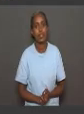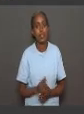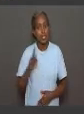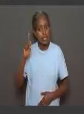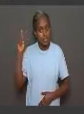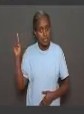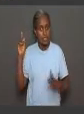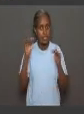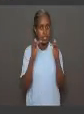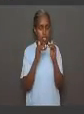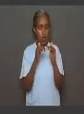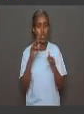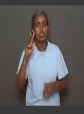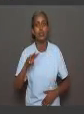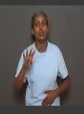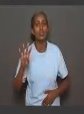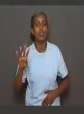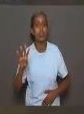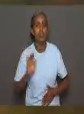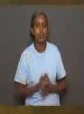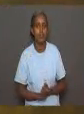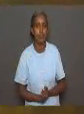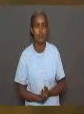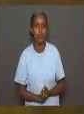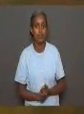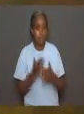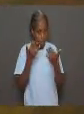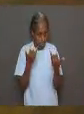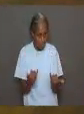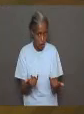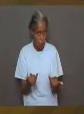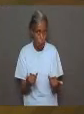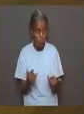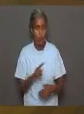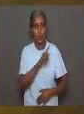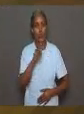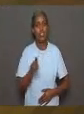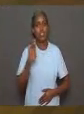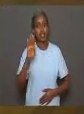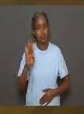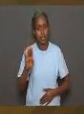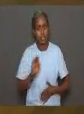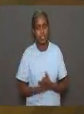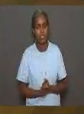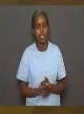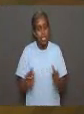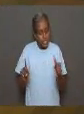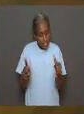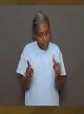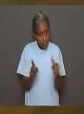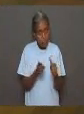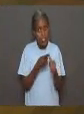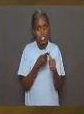This equals 24. Now question B. The first